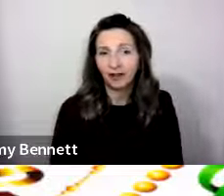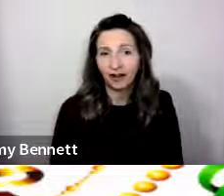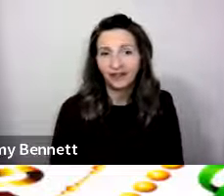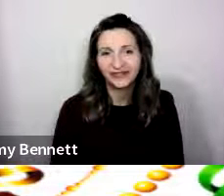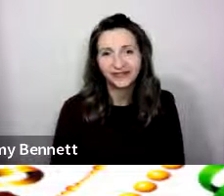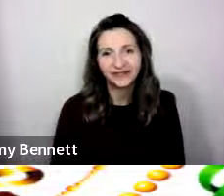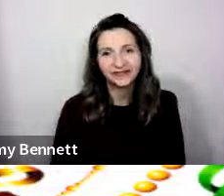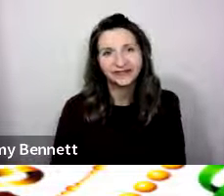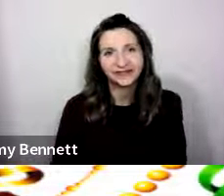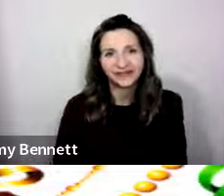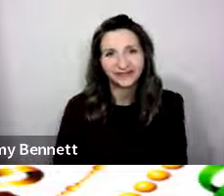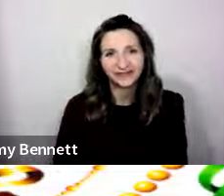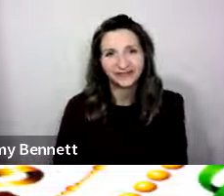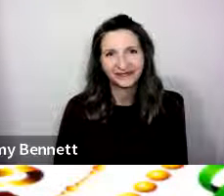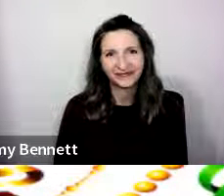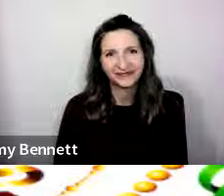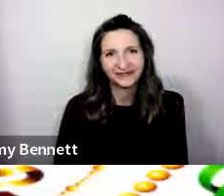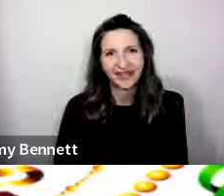Happy Mardi Gras.